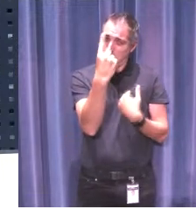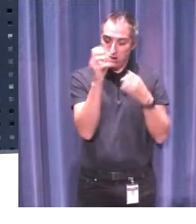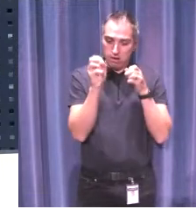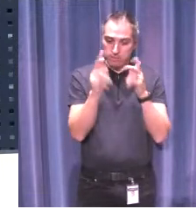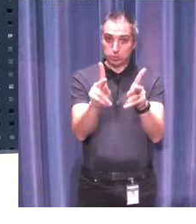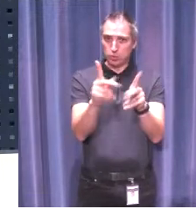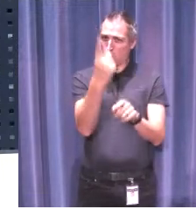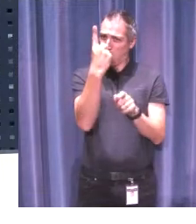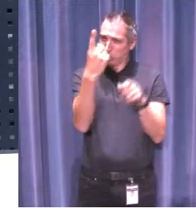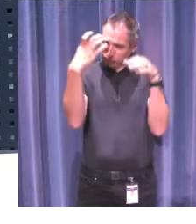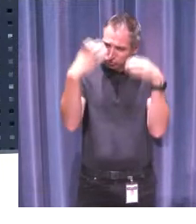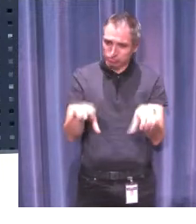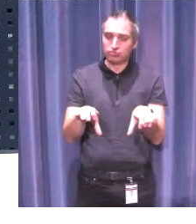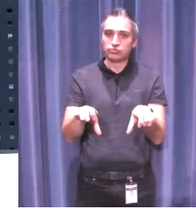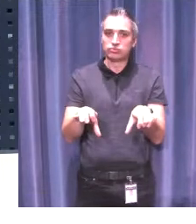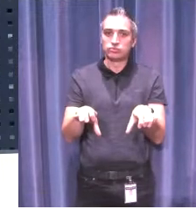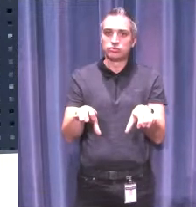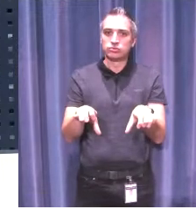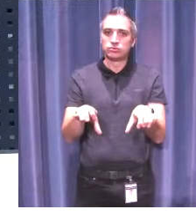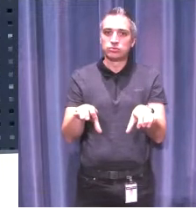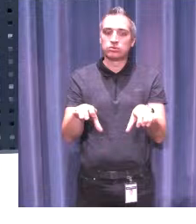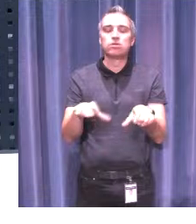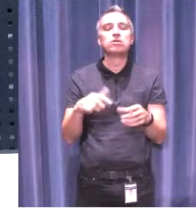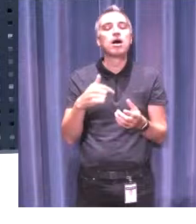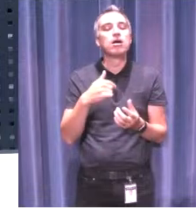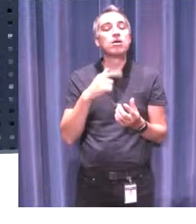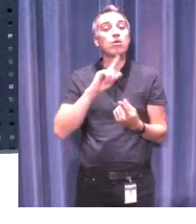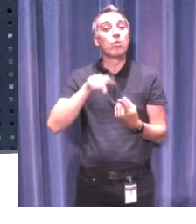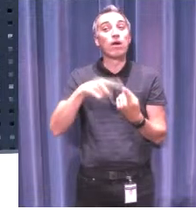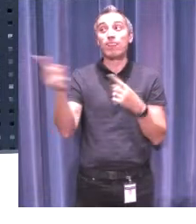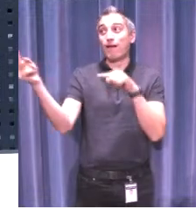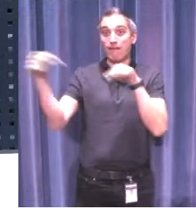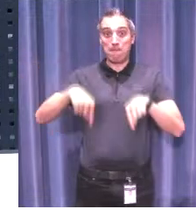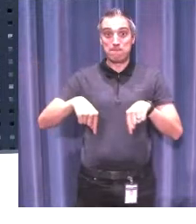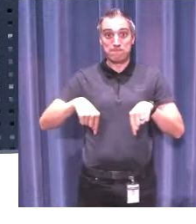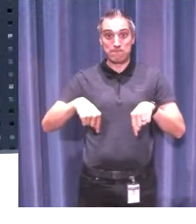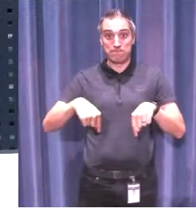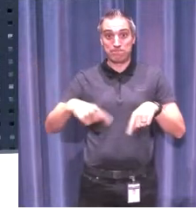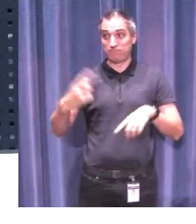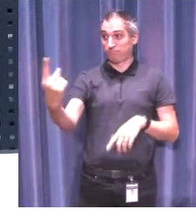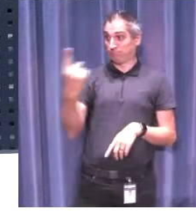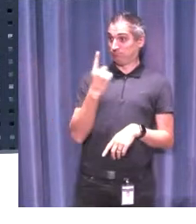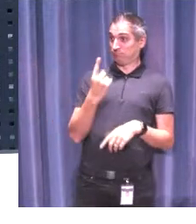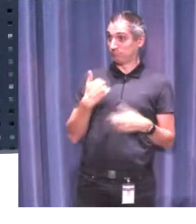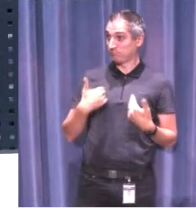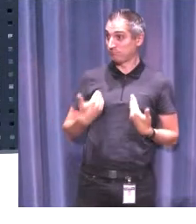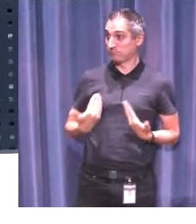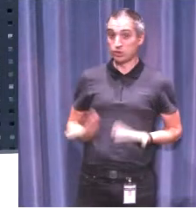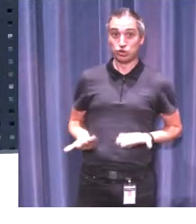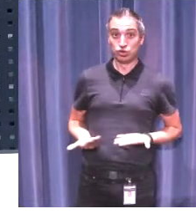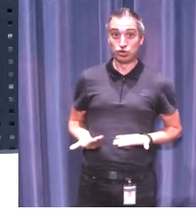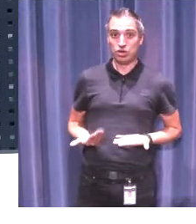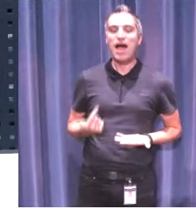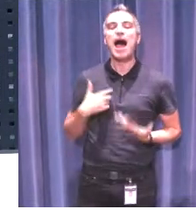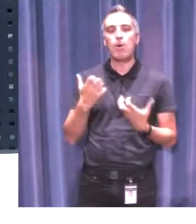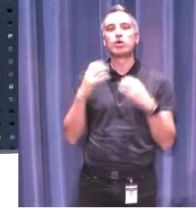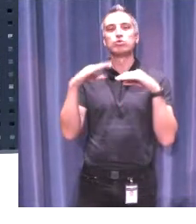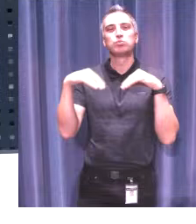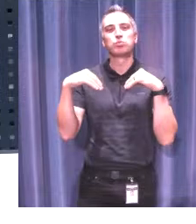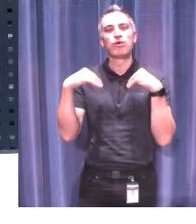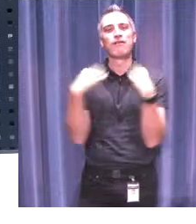they come to me, I want to make sure I've delivered for them on their one